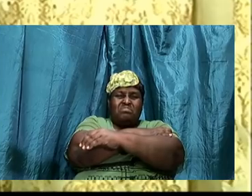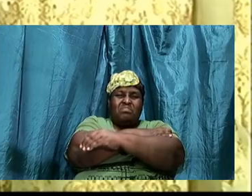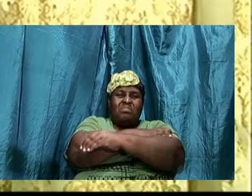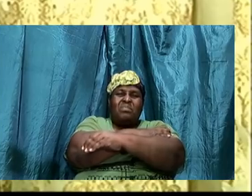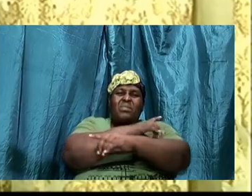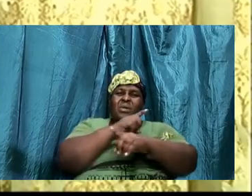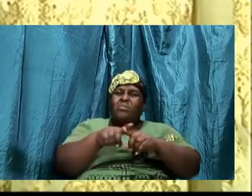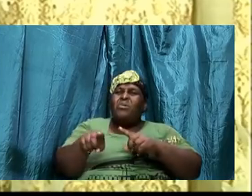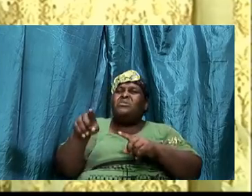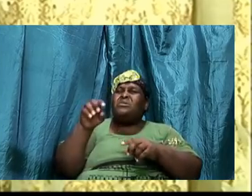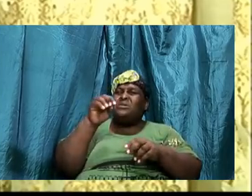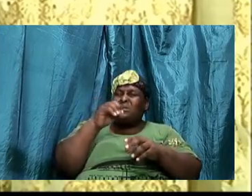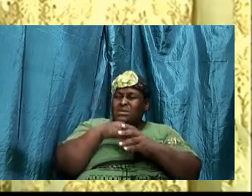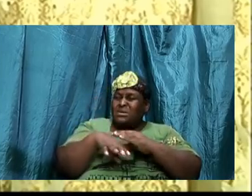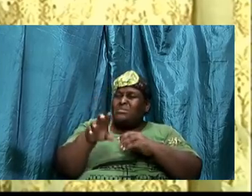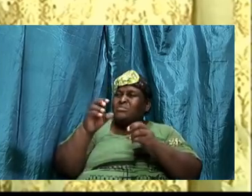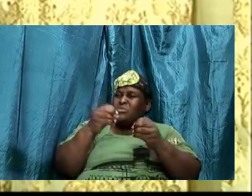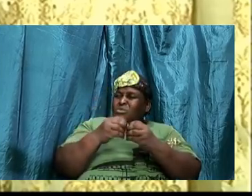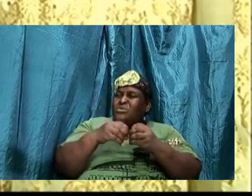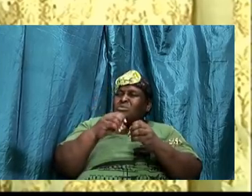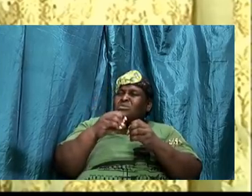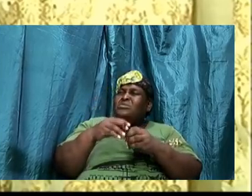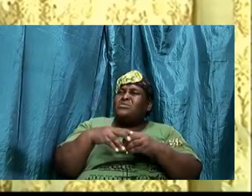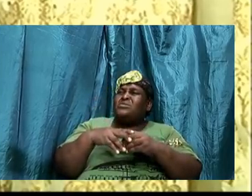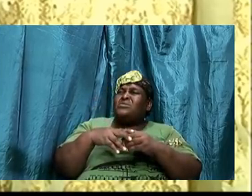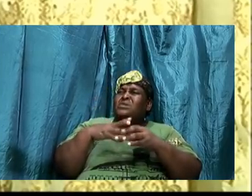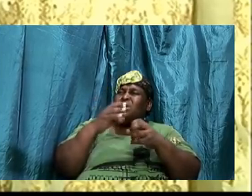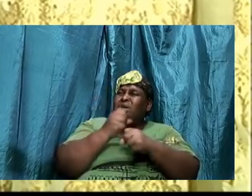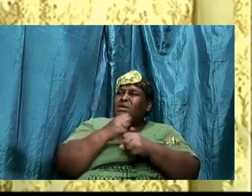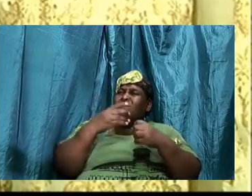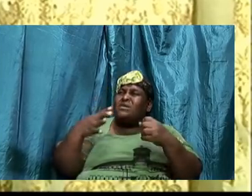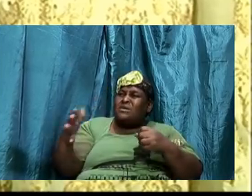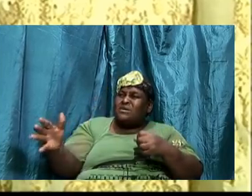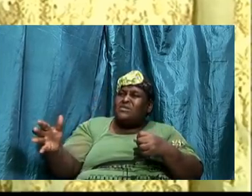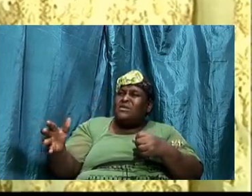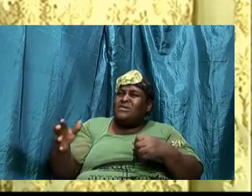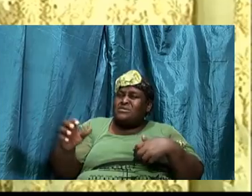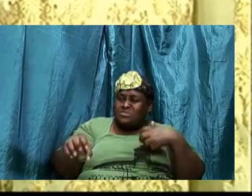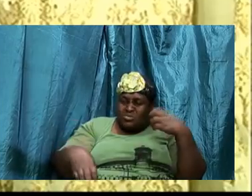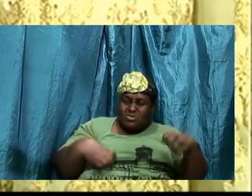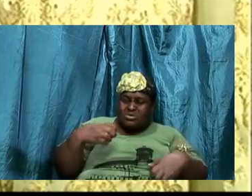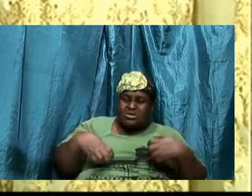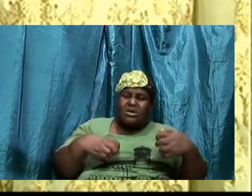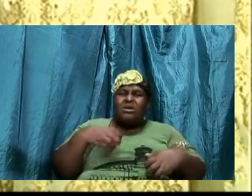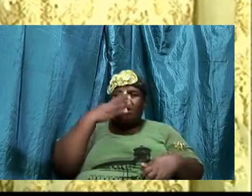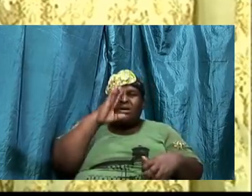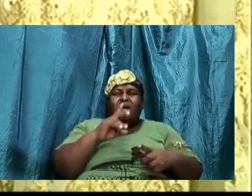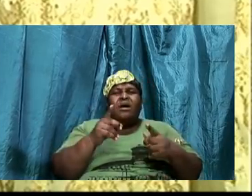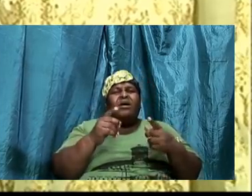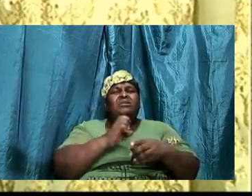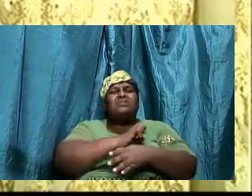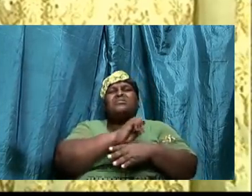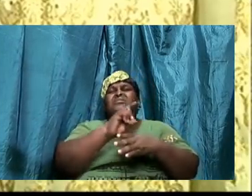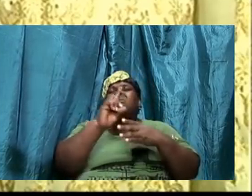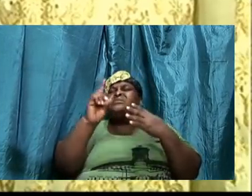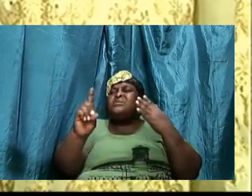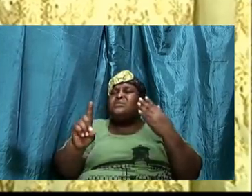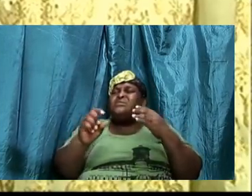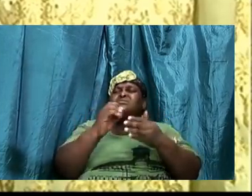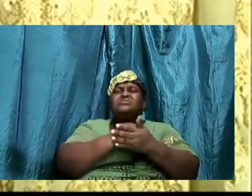But in order to get things in motion, he did something. One of the first things I believe that he